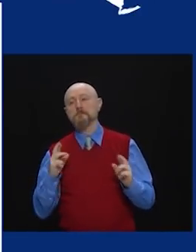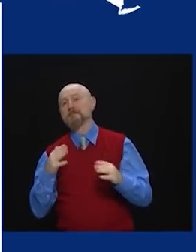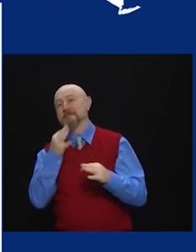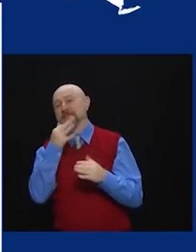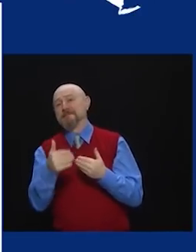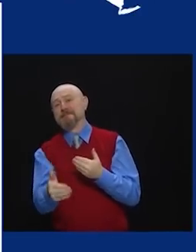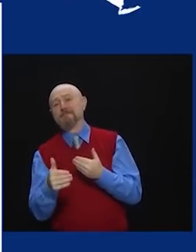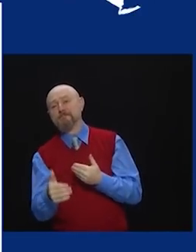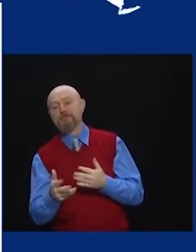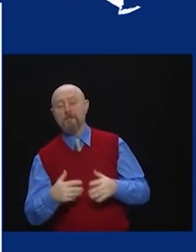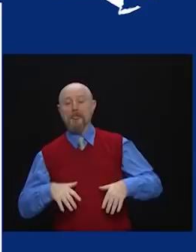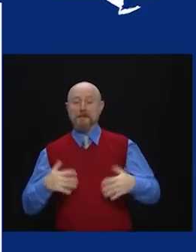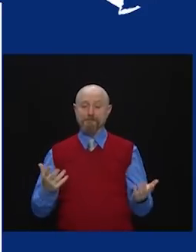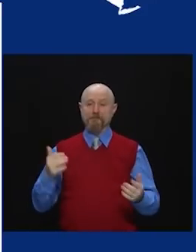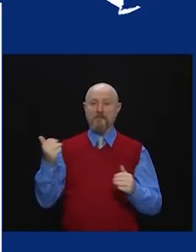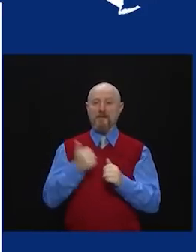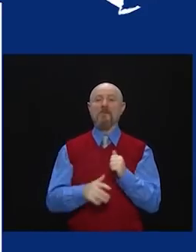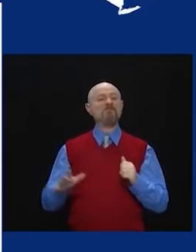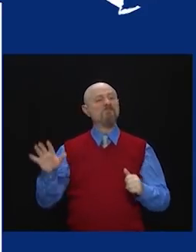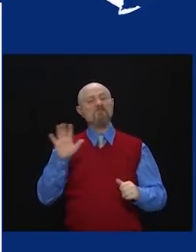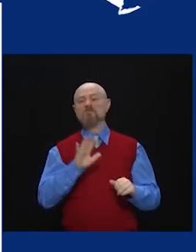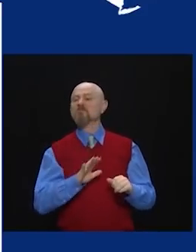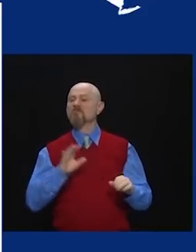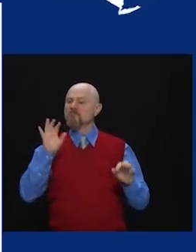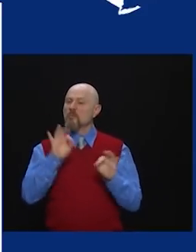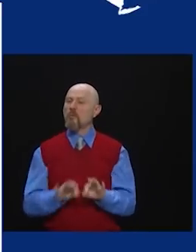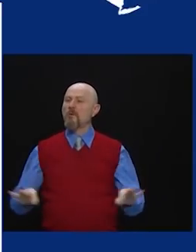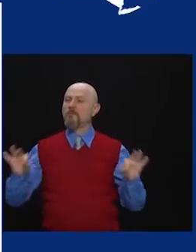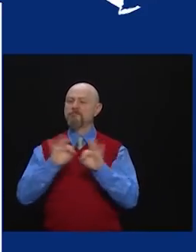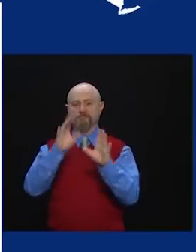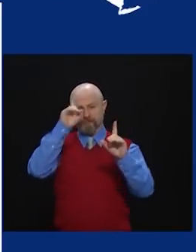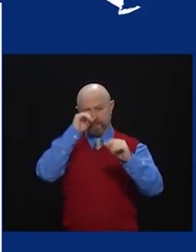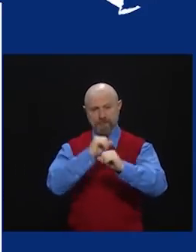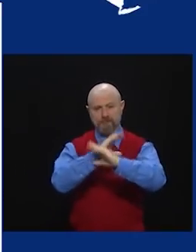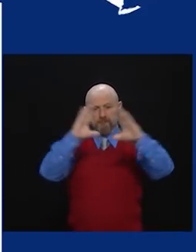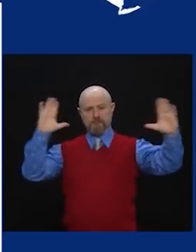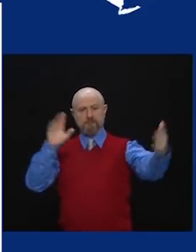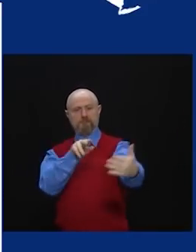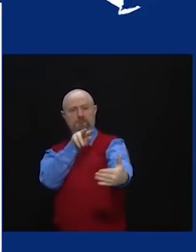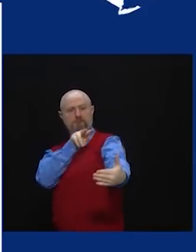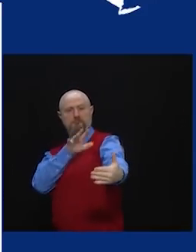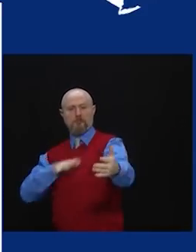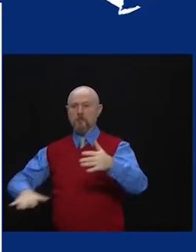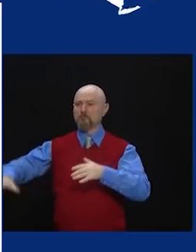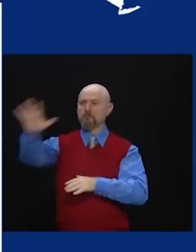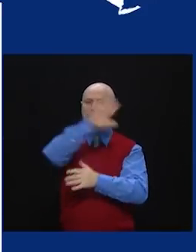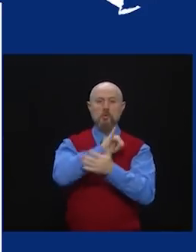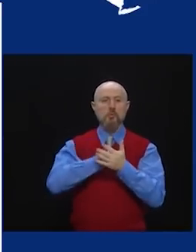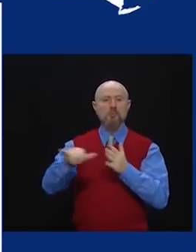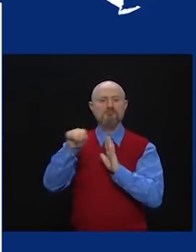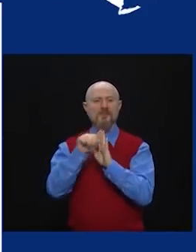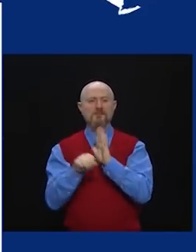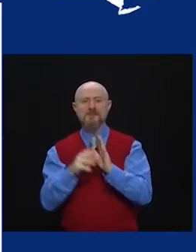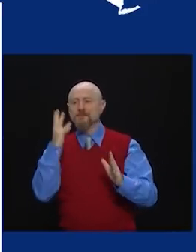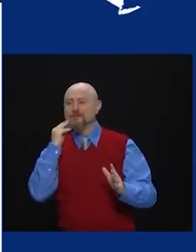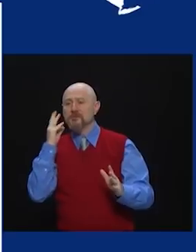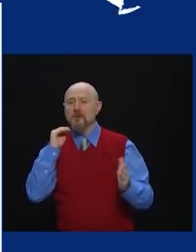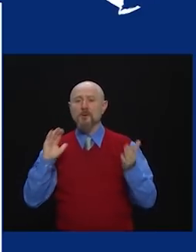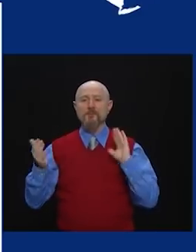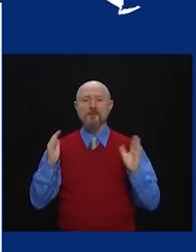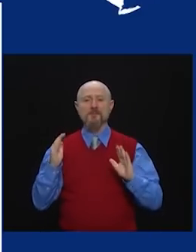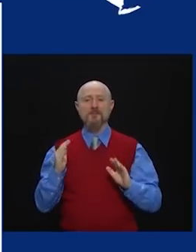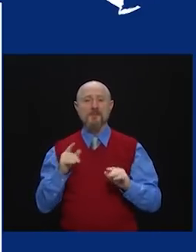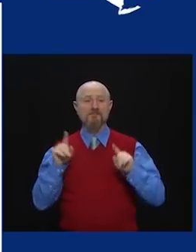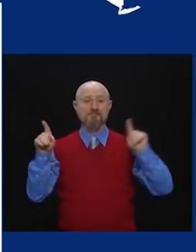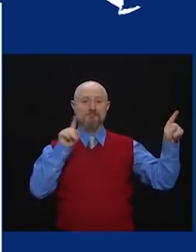places. But it's also important to put this in the context of what New York has experienced in relation to the other states. The trend is identical.